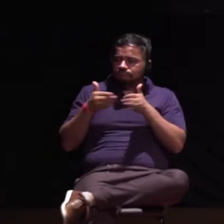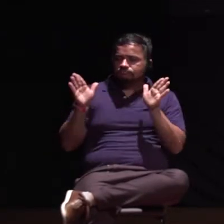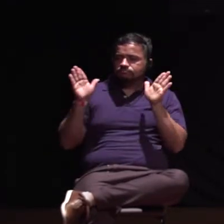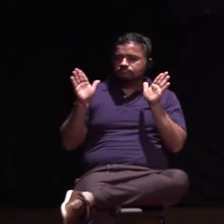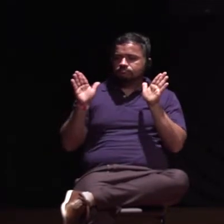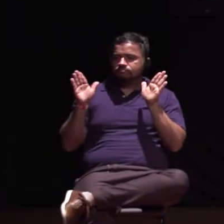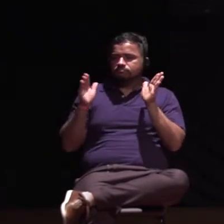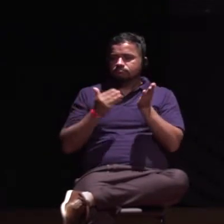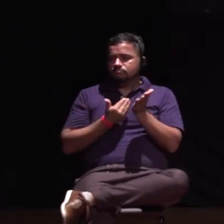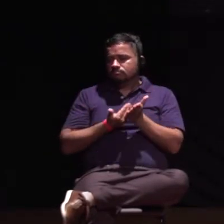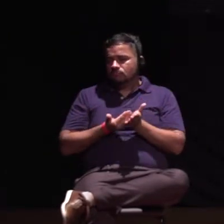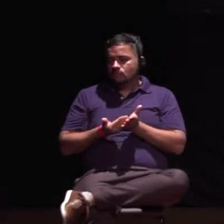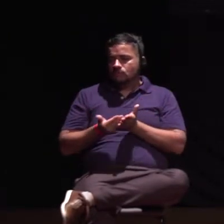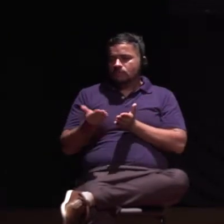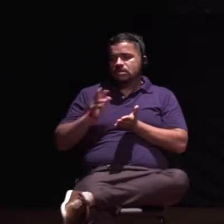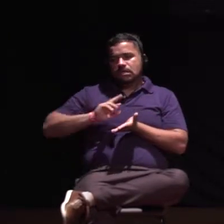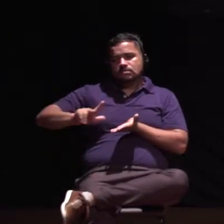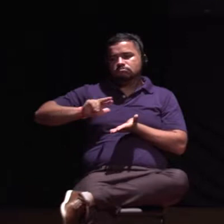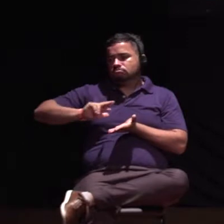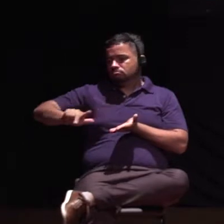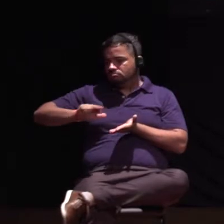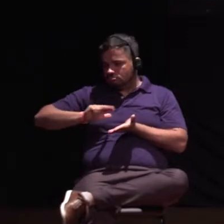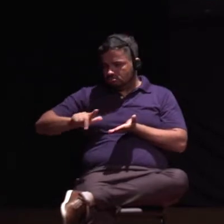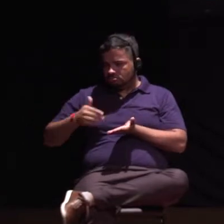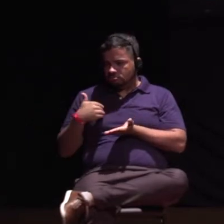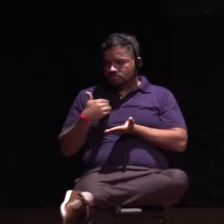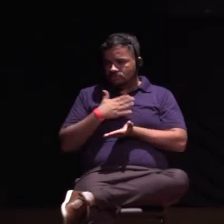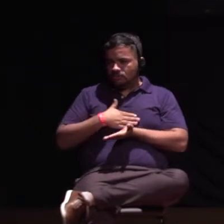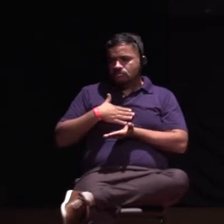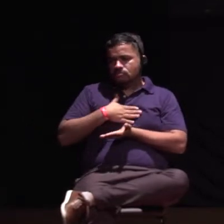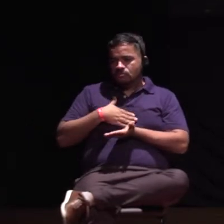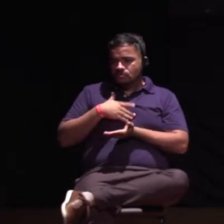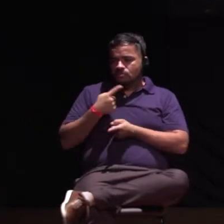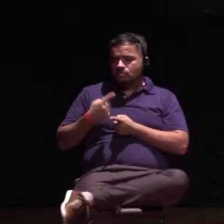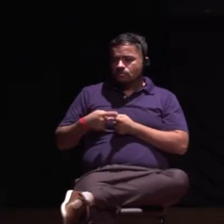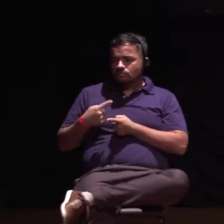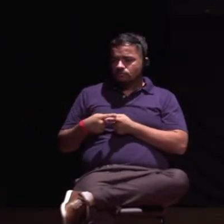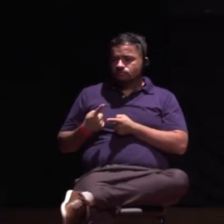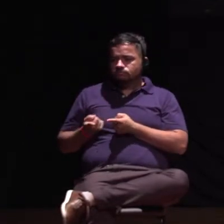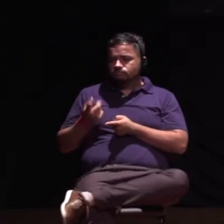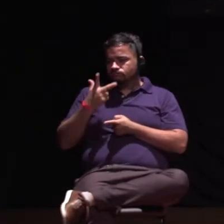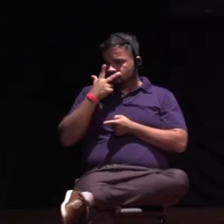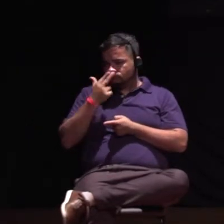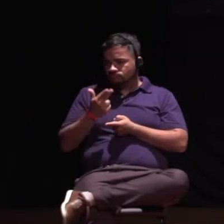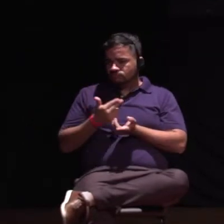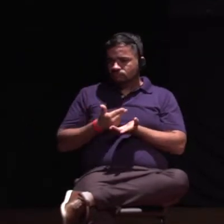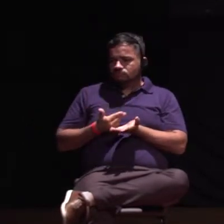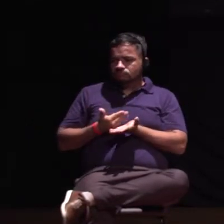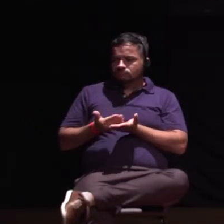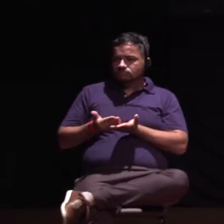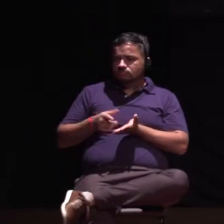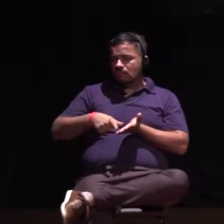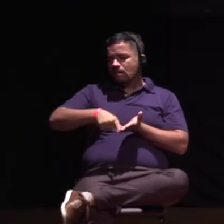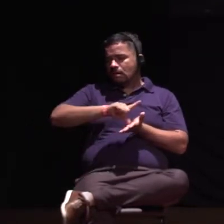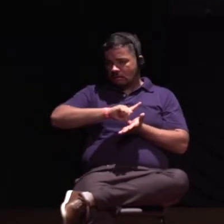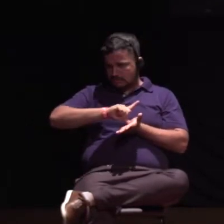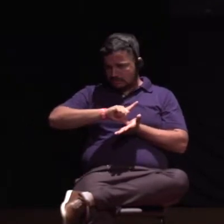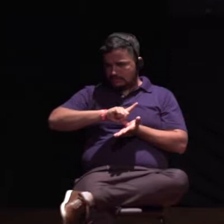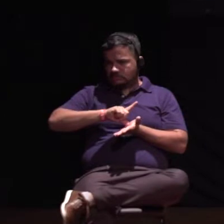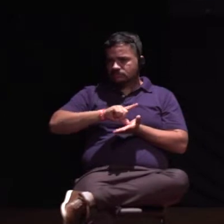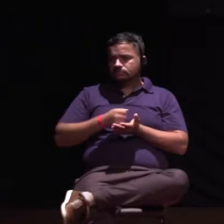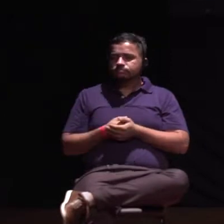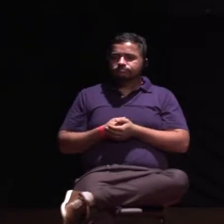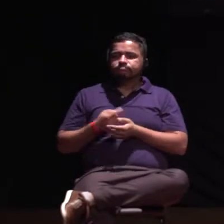way that Harald Zeman used to talk about it, making exhibitions, then we have to put forward within the conception of